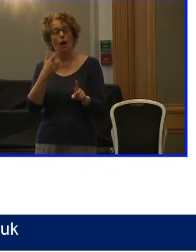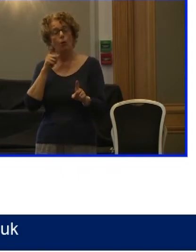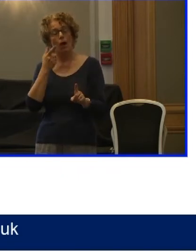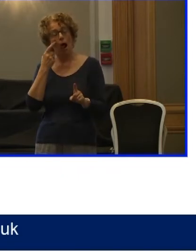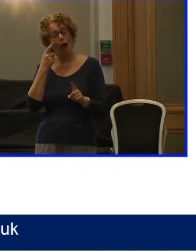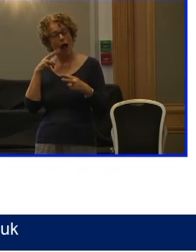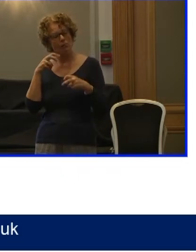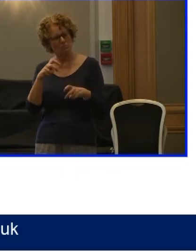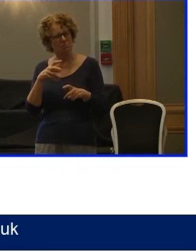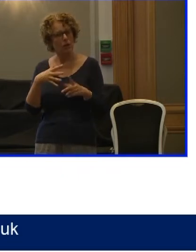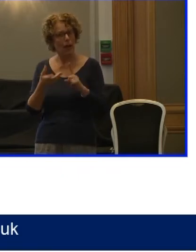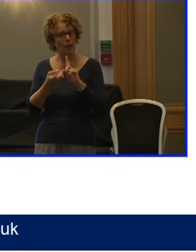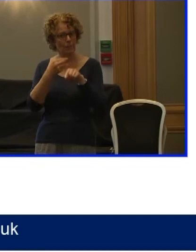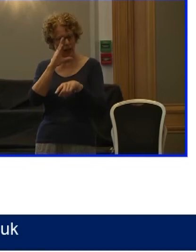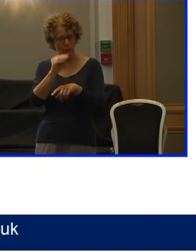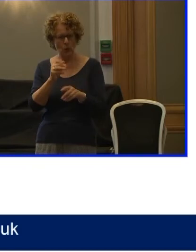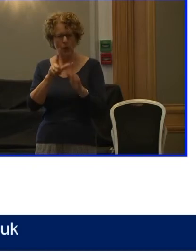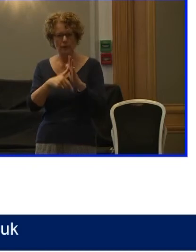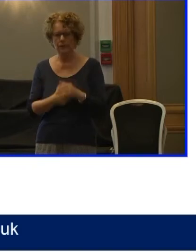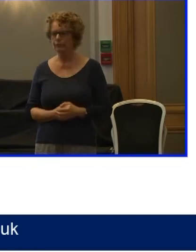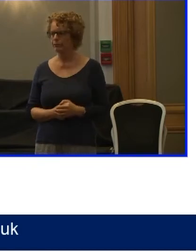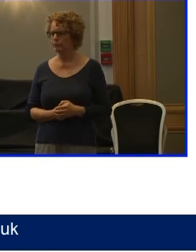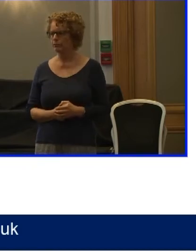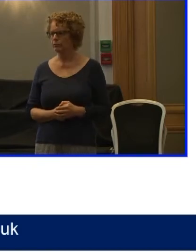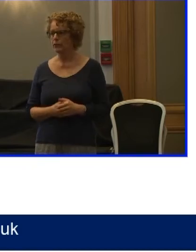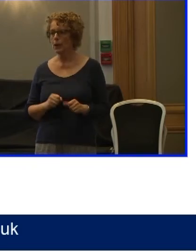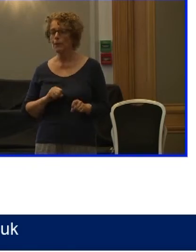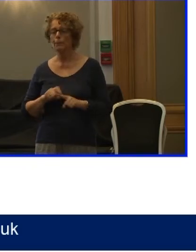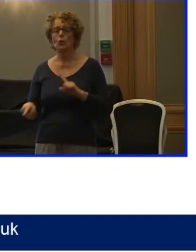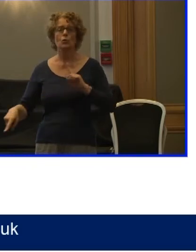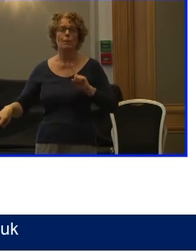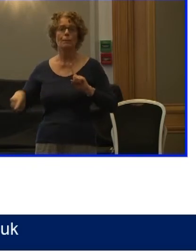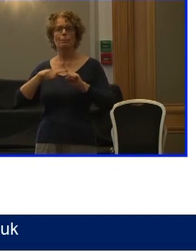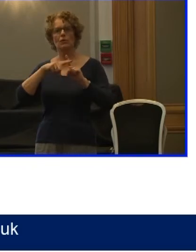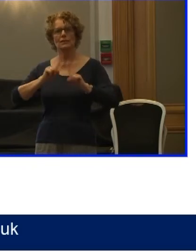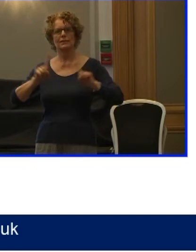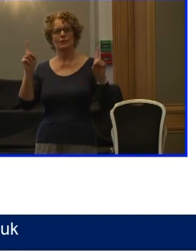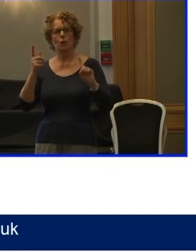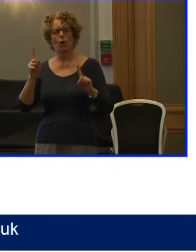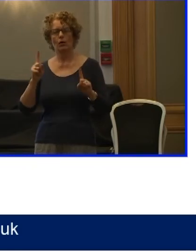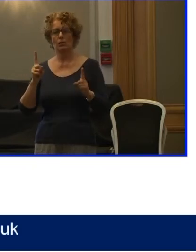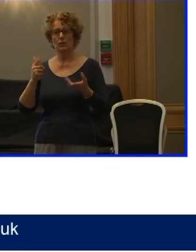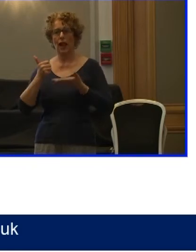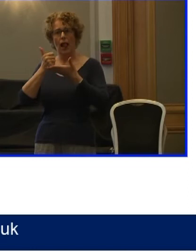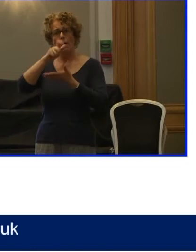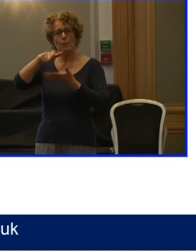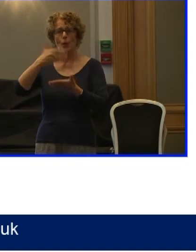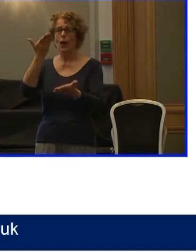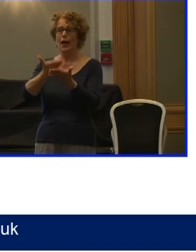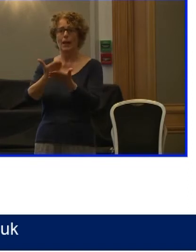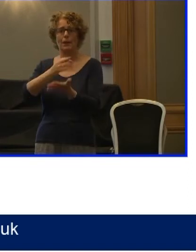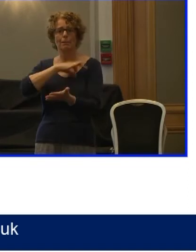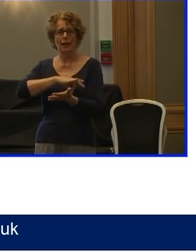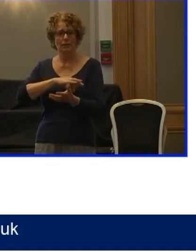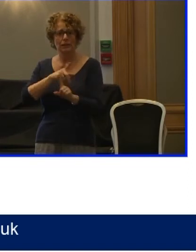you. So by far, the service that made the most positive difference was claiming benefits. Any advice on